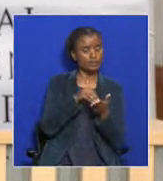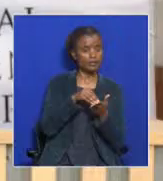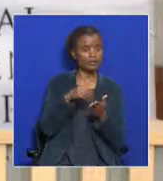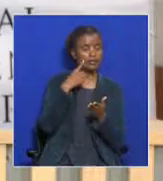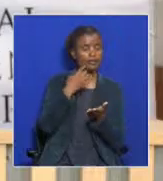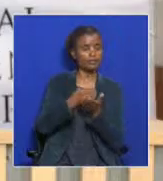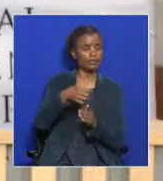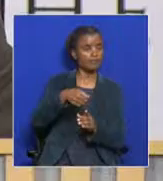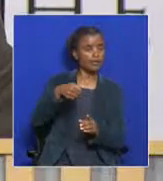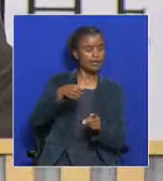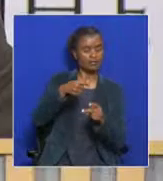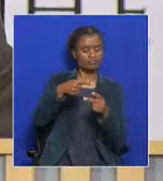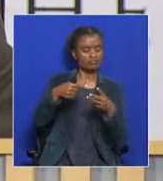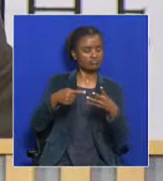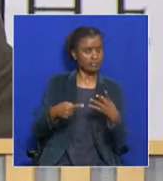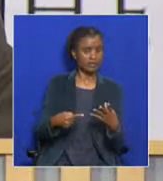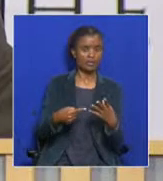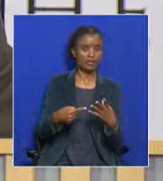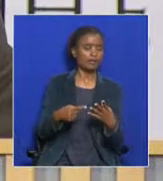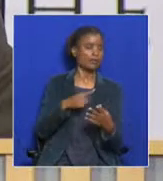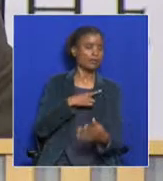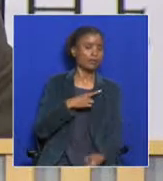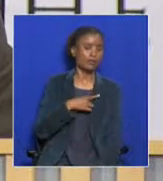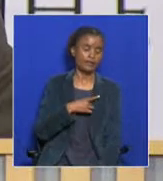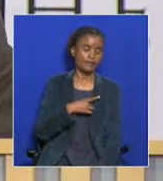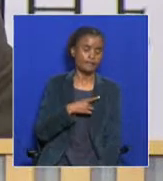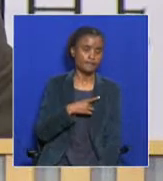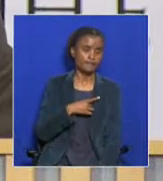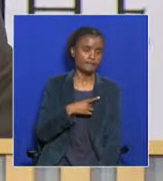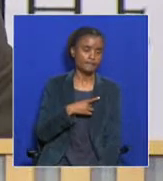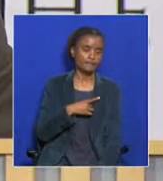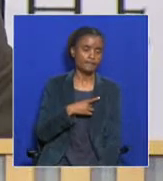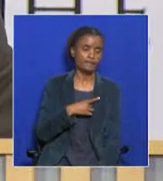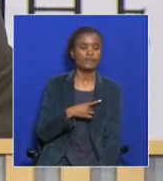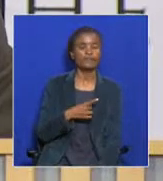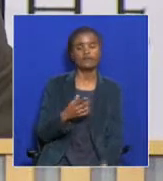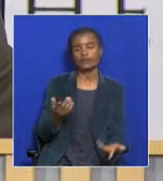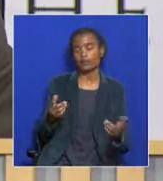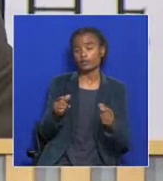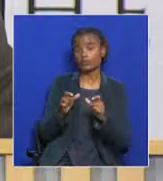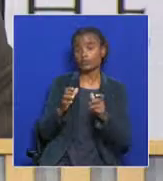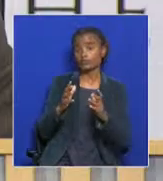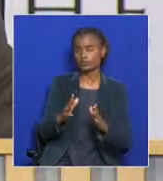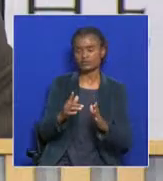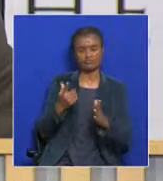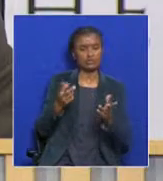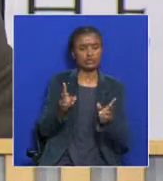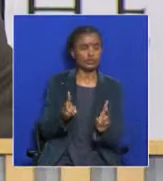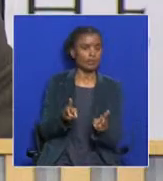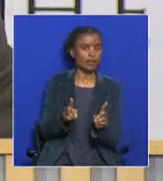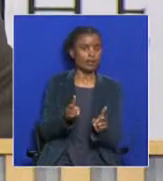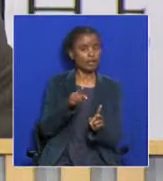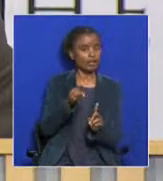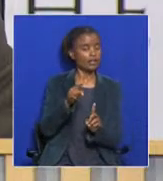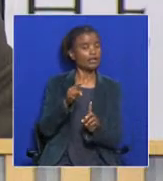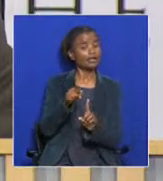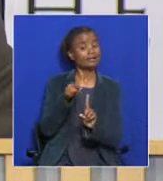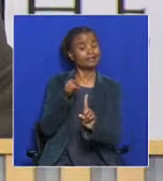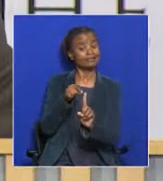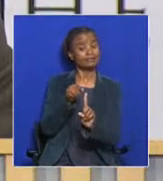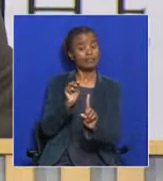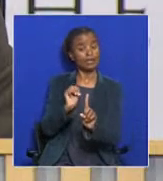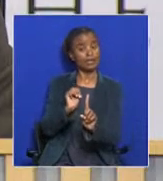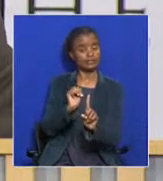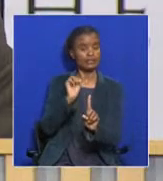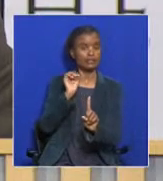Commissioner, that's a given. Somebody with Pangase's experience, there would have not been a need for me